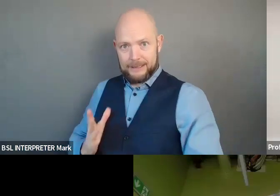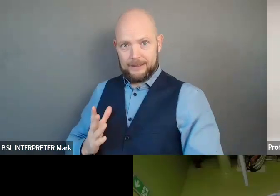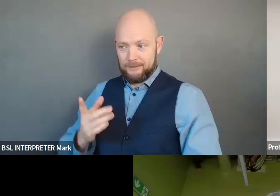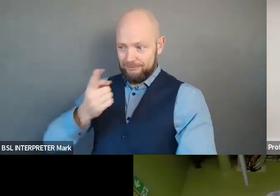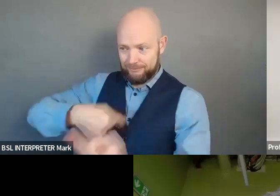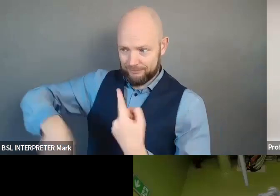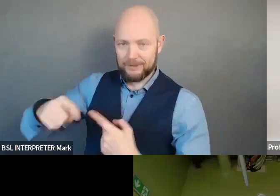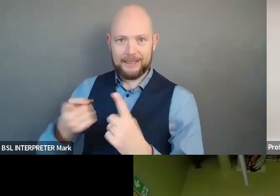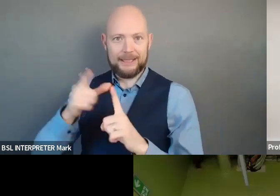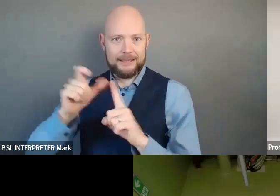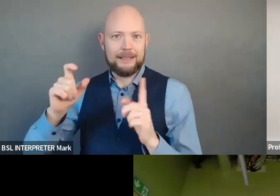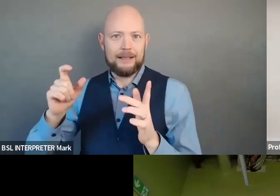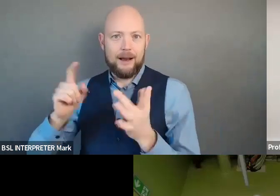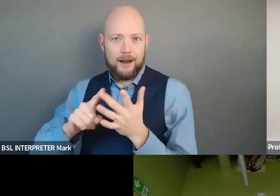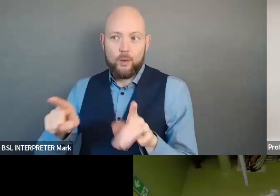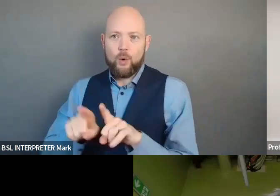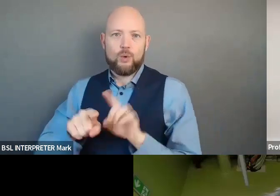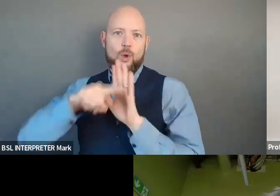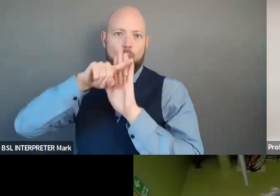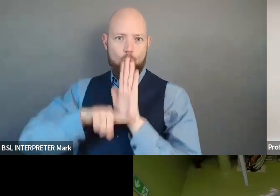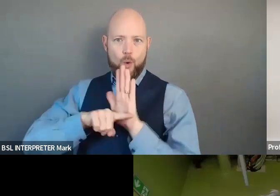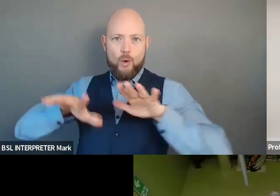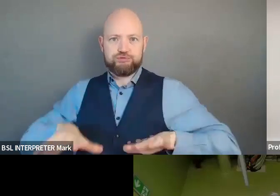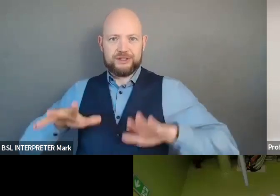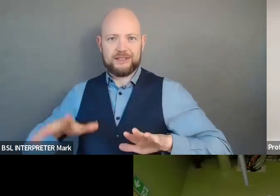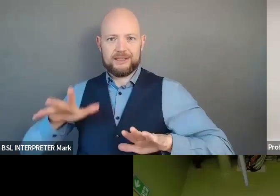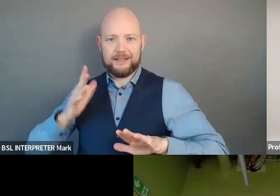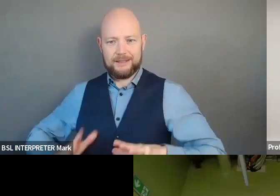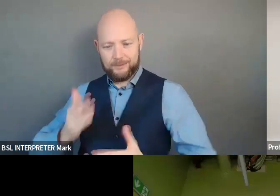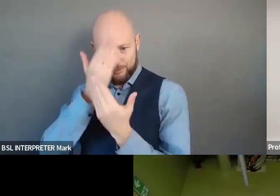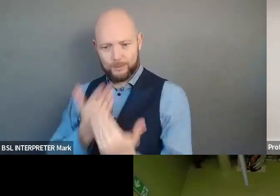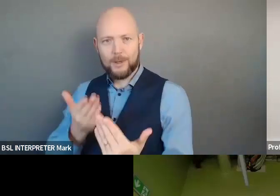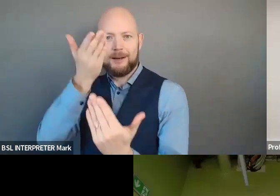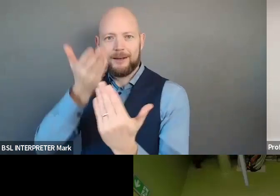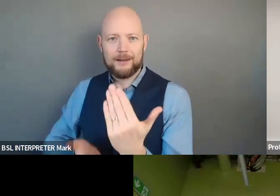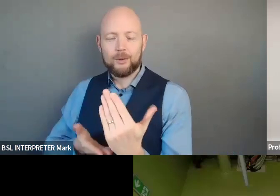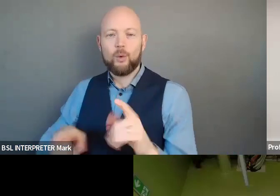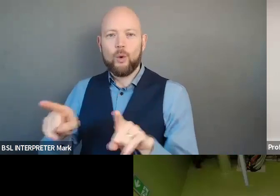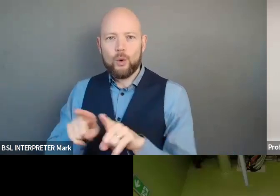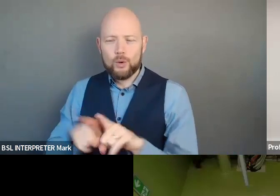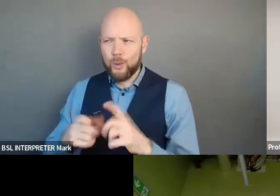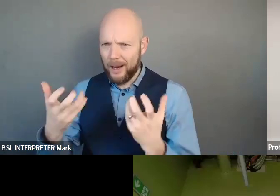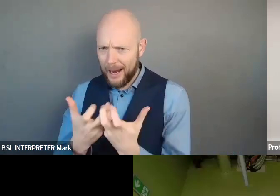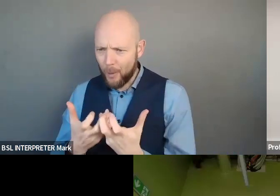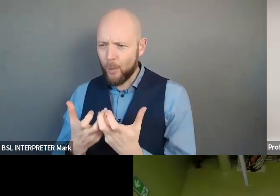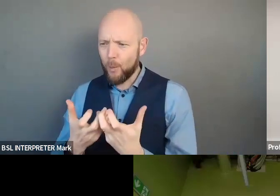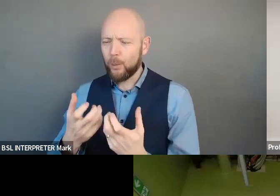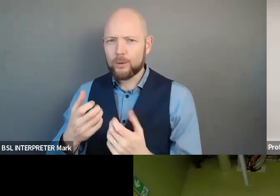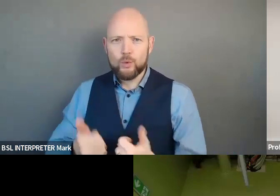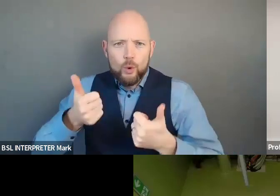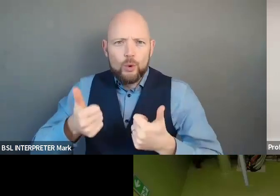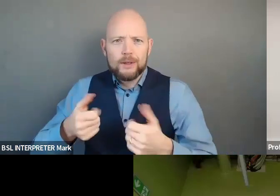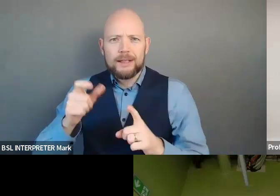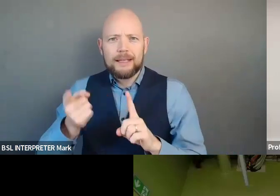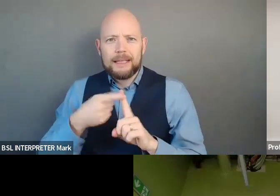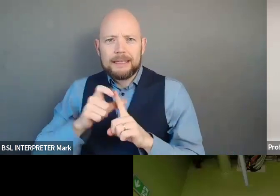actually a legal requirement. There is how we make sure that we're understanding and fostering good EDI practice